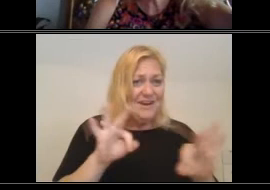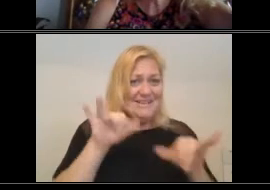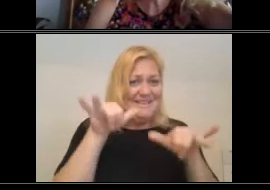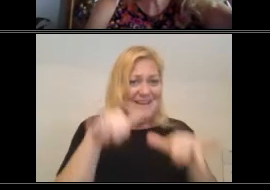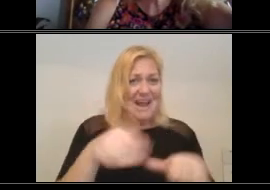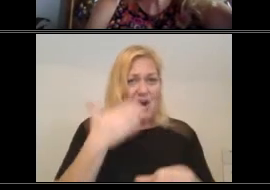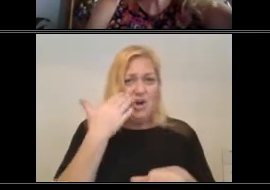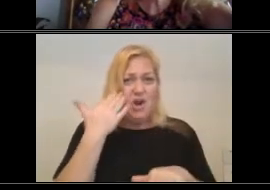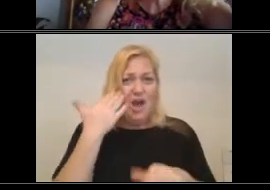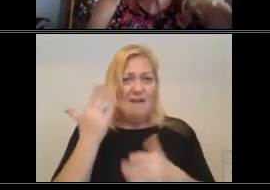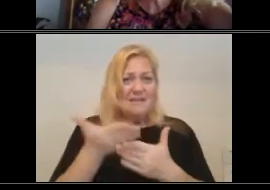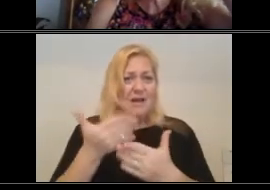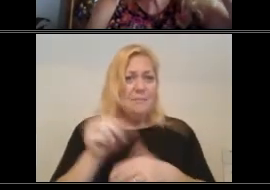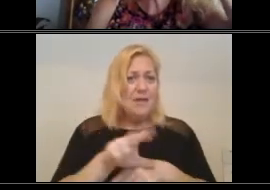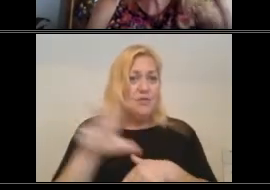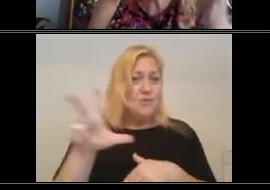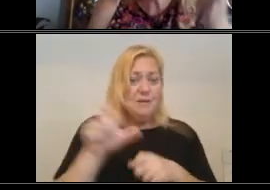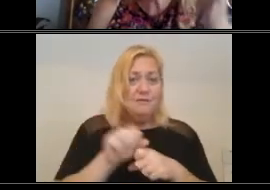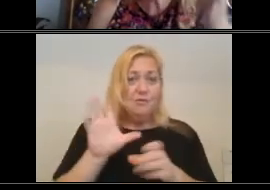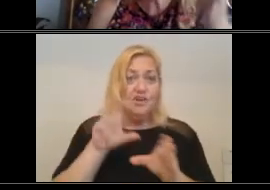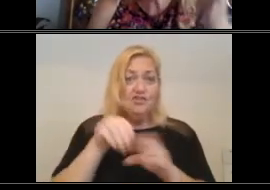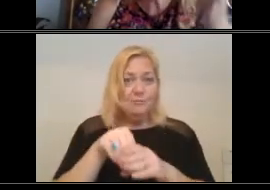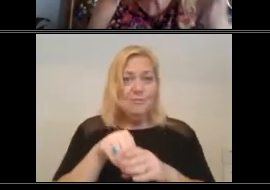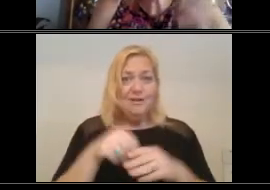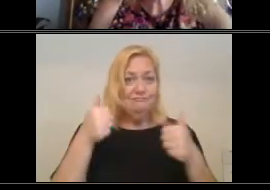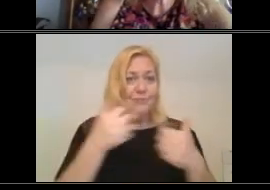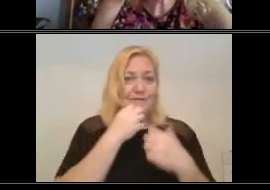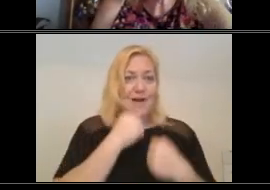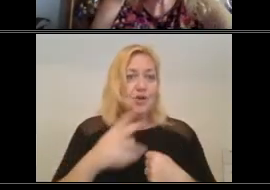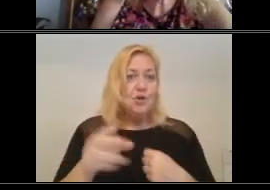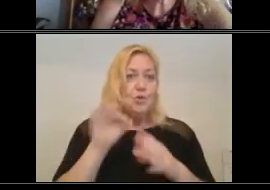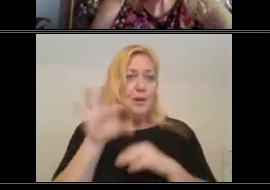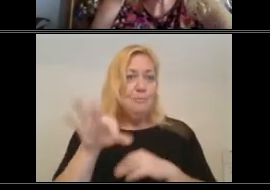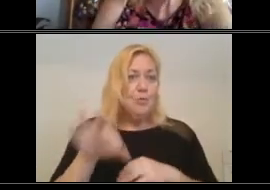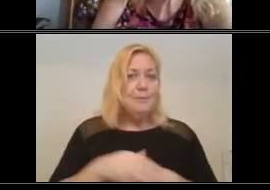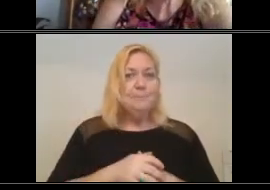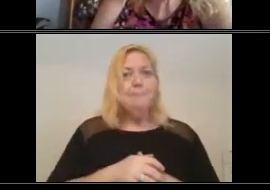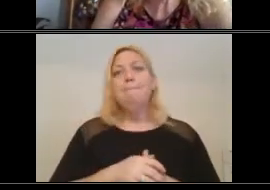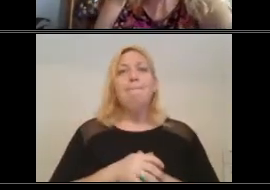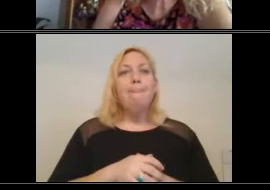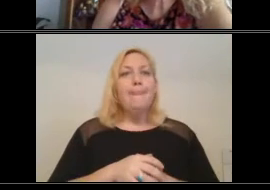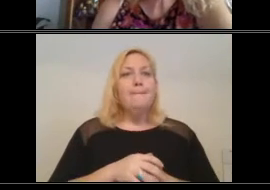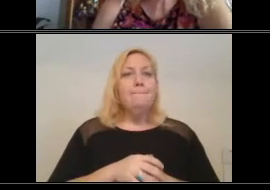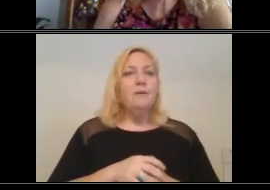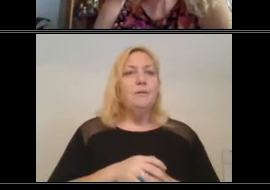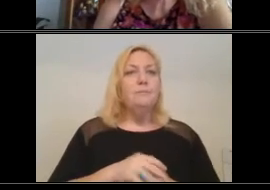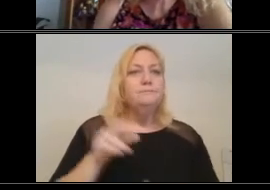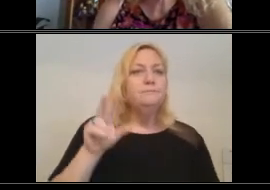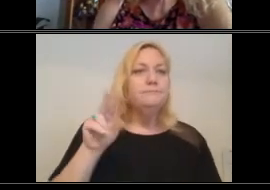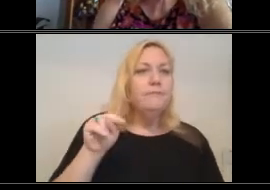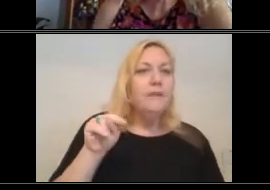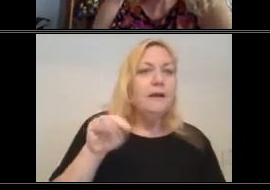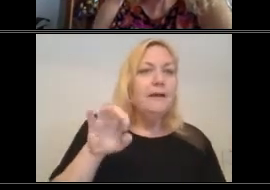3, but if you can hop in, we greatly value your input. So also moving forward,